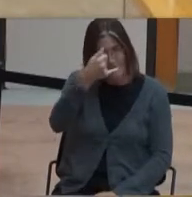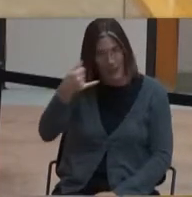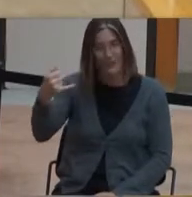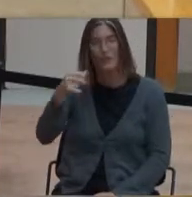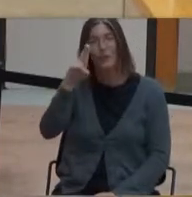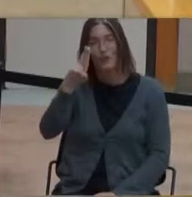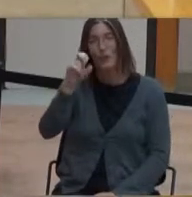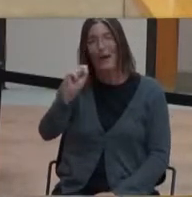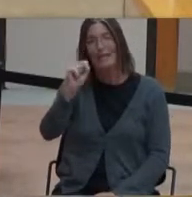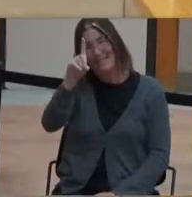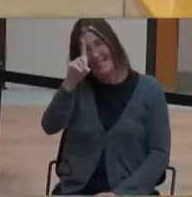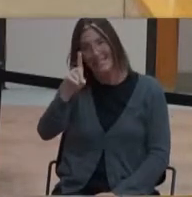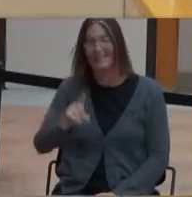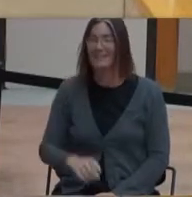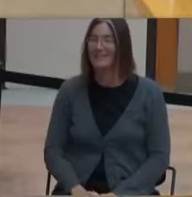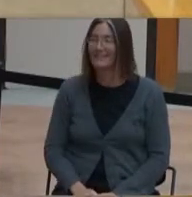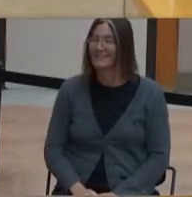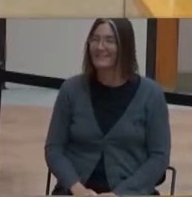circles_USD. Thank you.